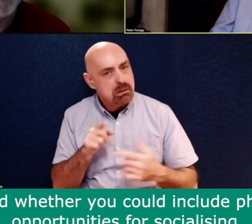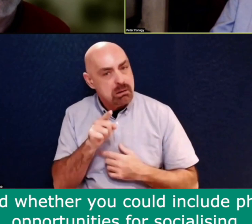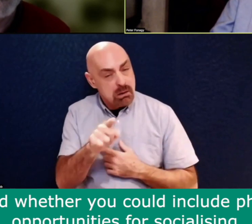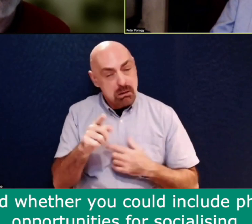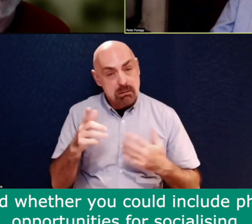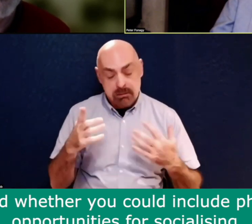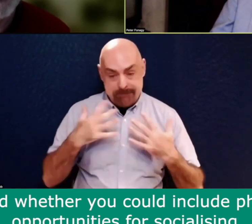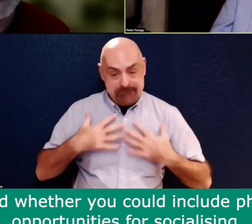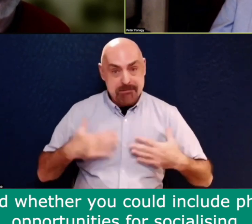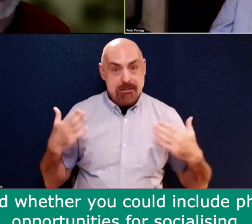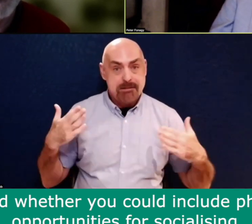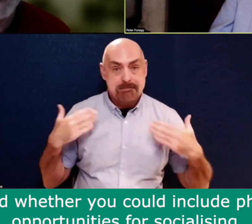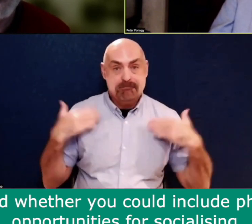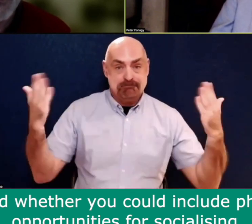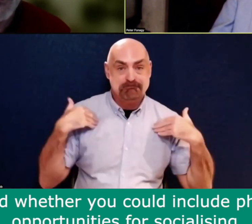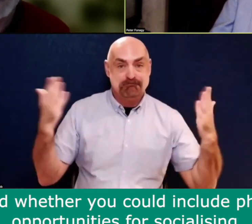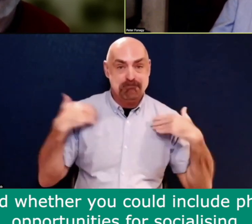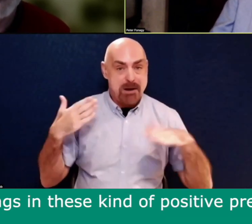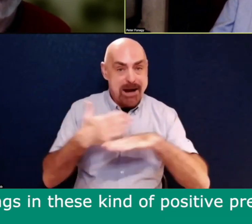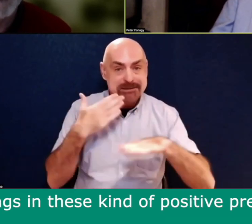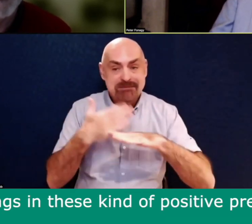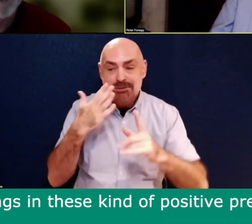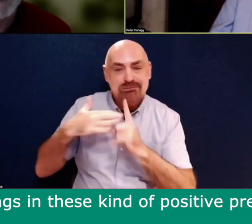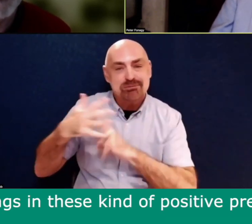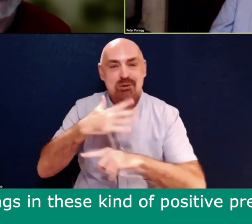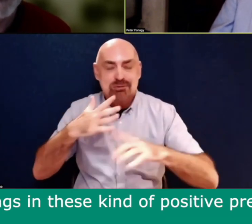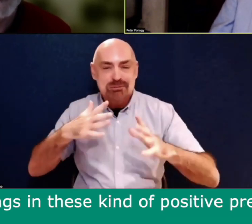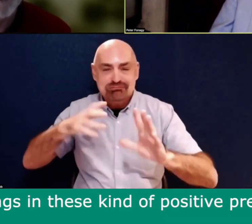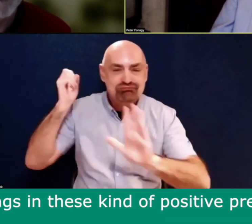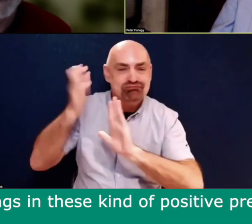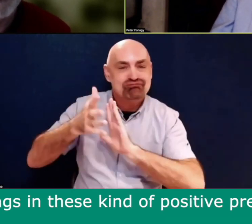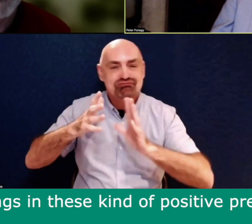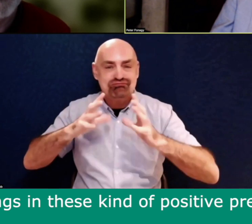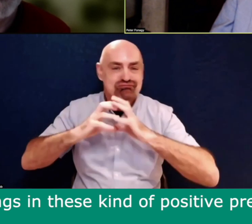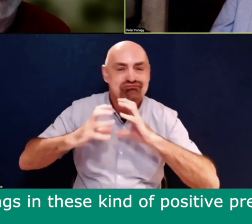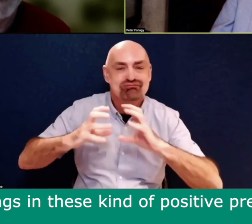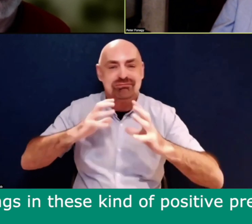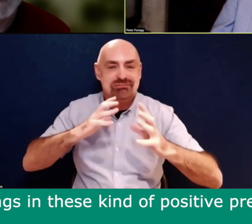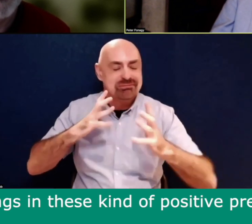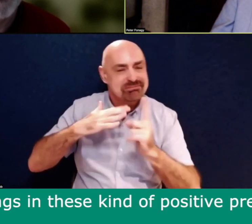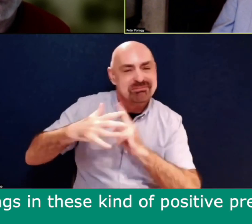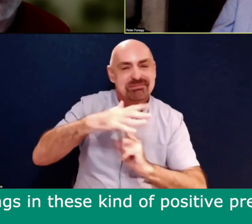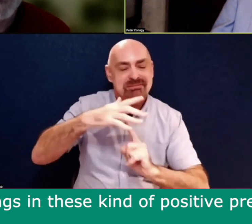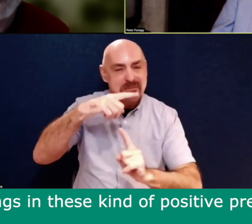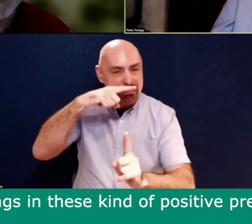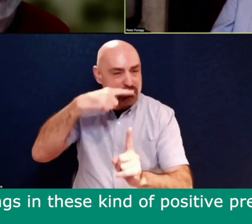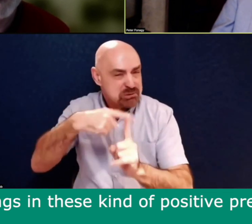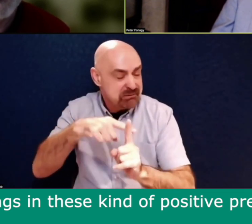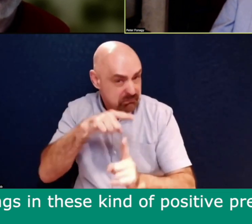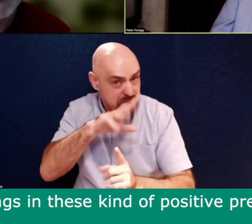physical activity and opportunities for socializing and those kinds of things in these kinds of positive prevention